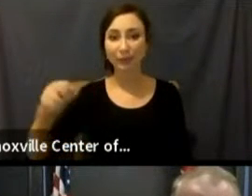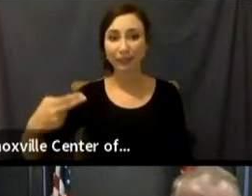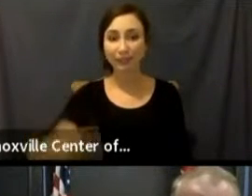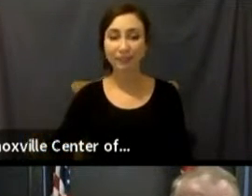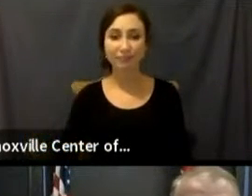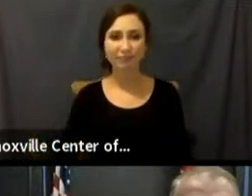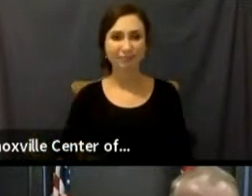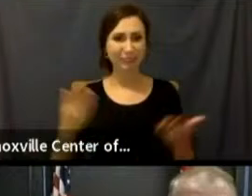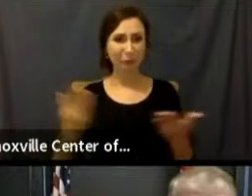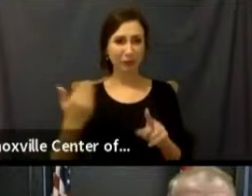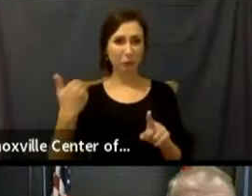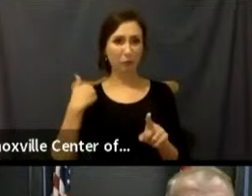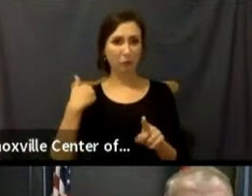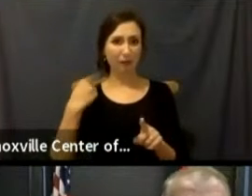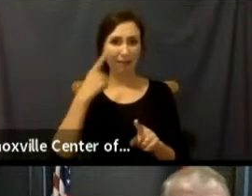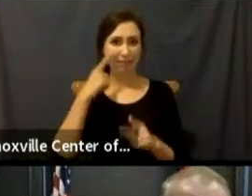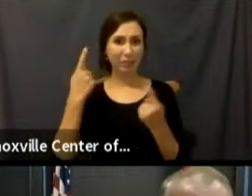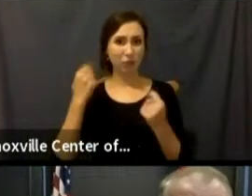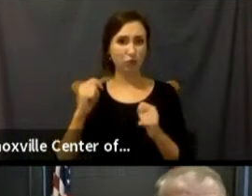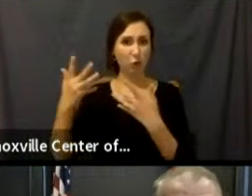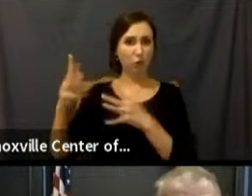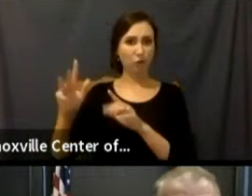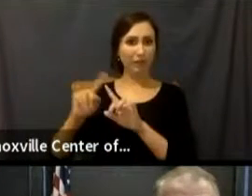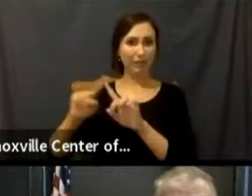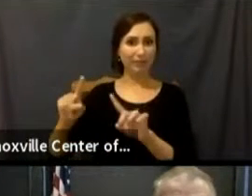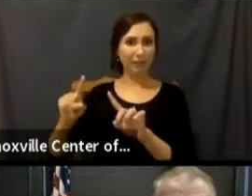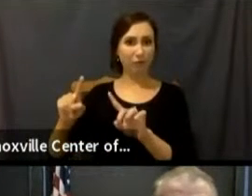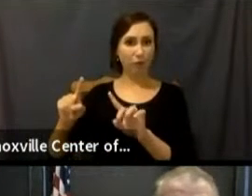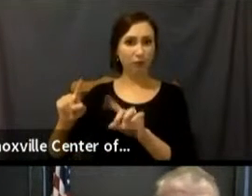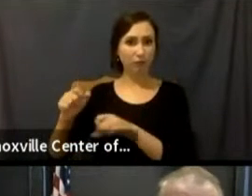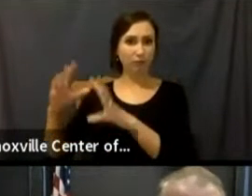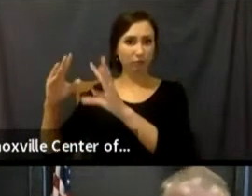He was here. I think he's finishing up another call.